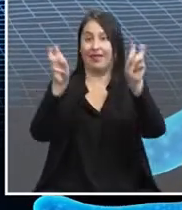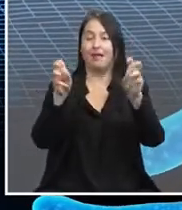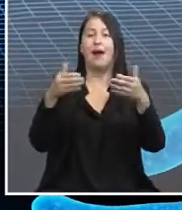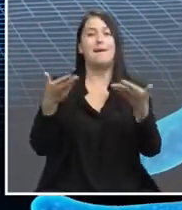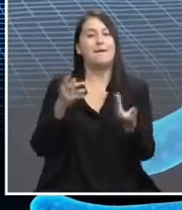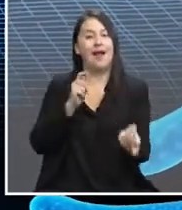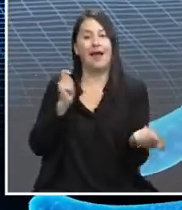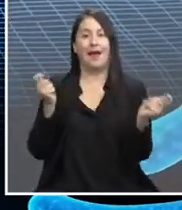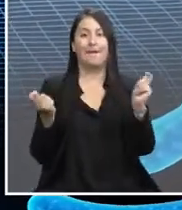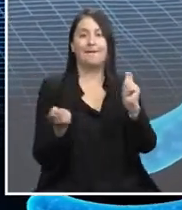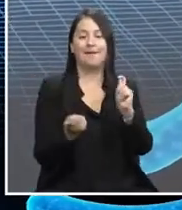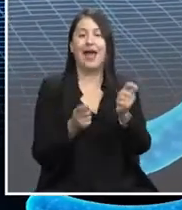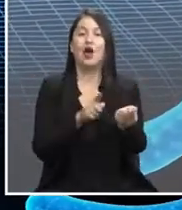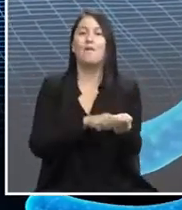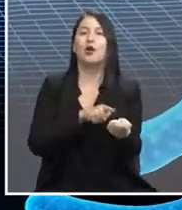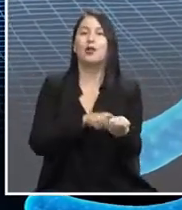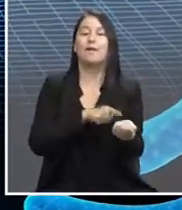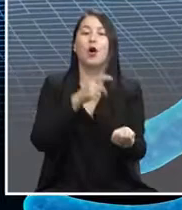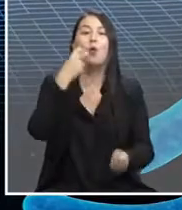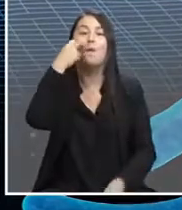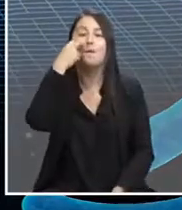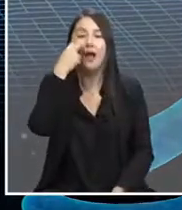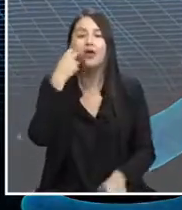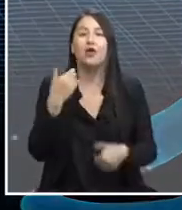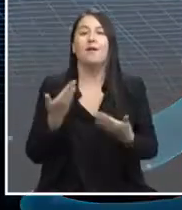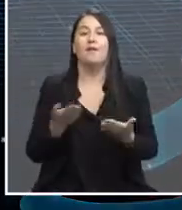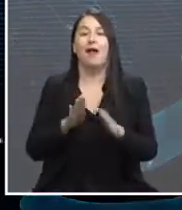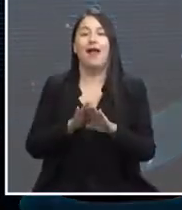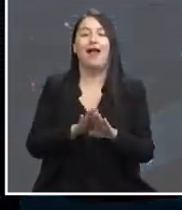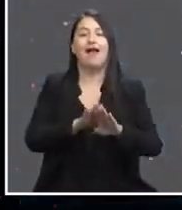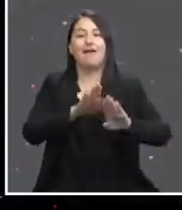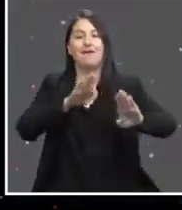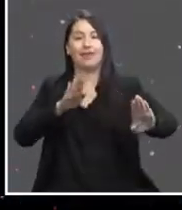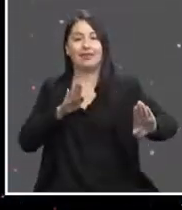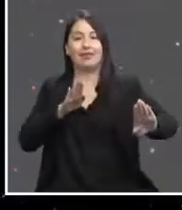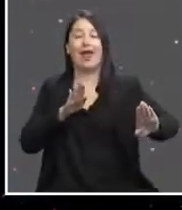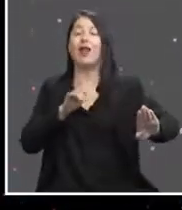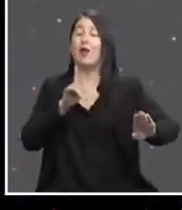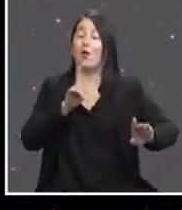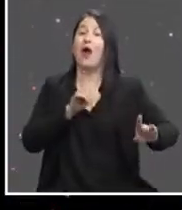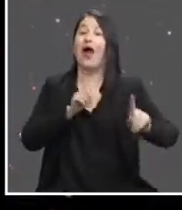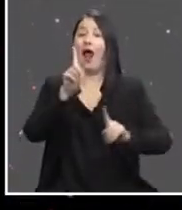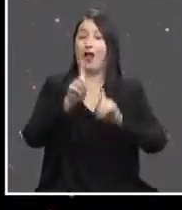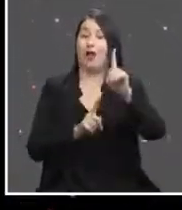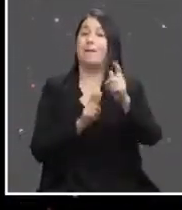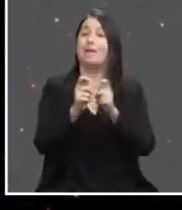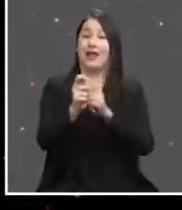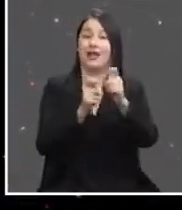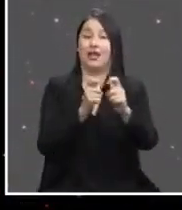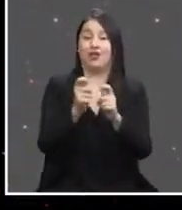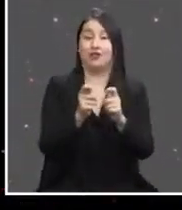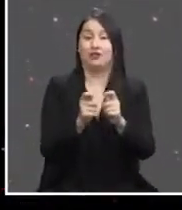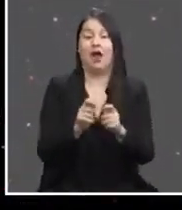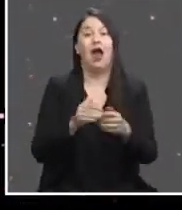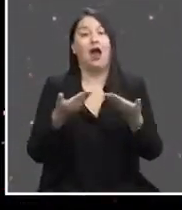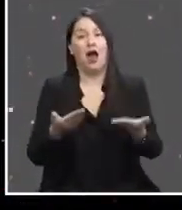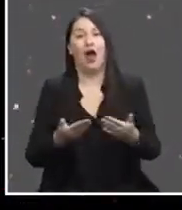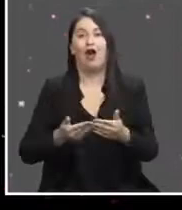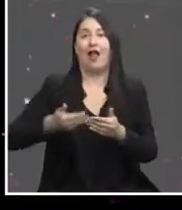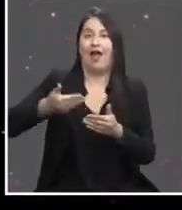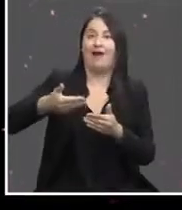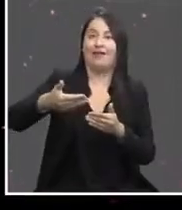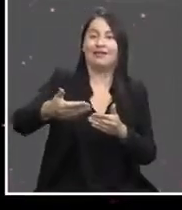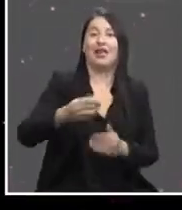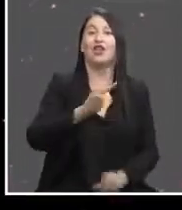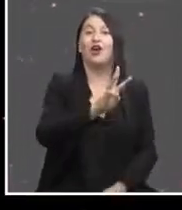climate system. Fast forward 30 years to today. 30 years of